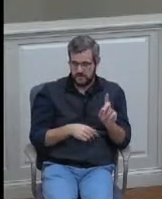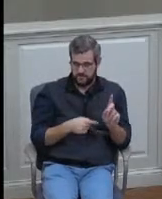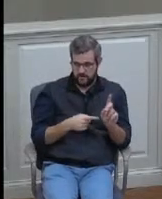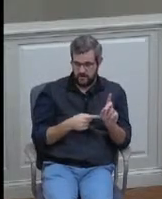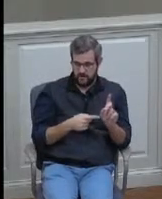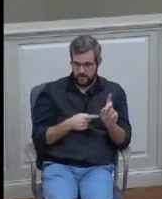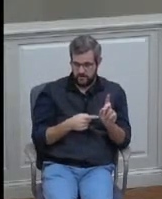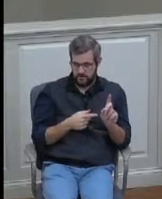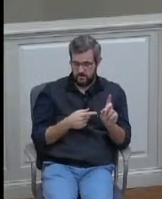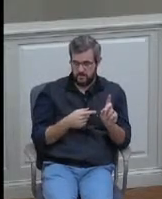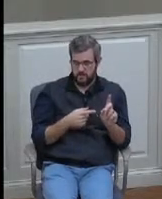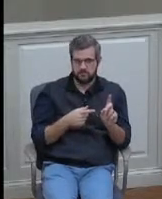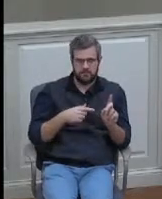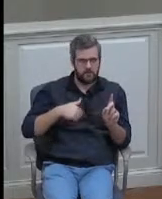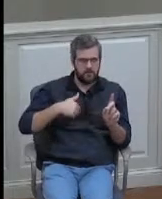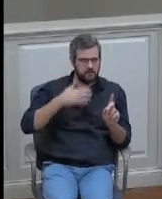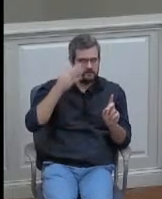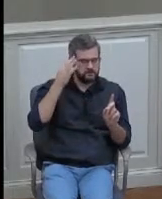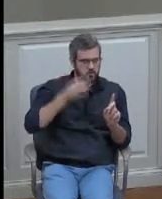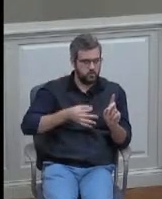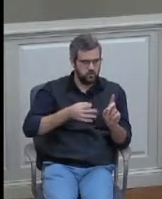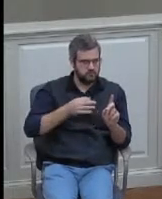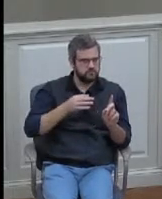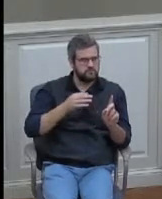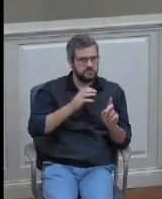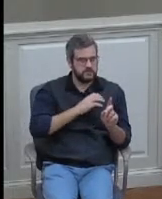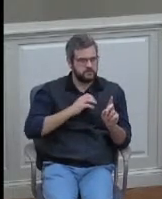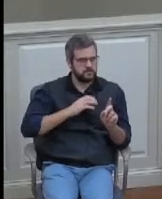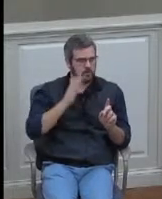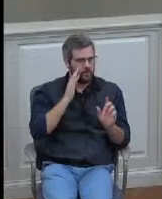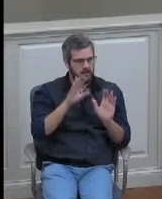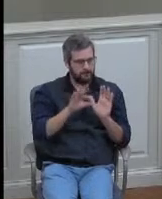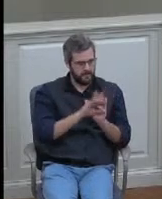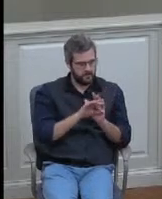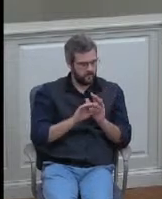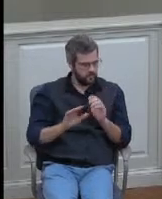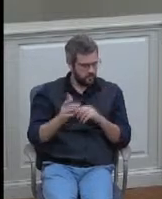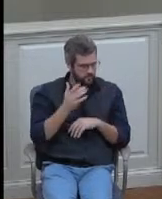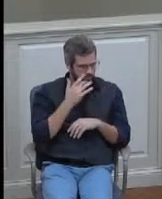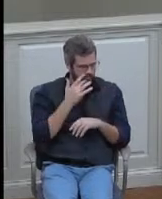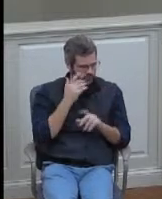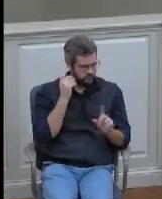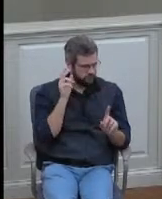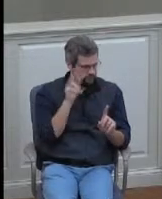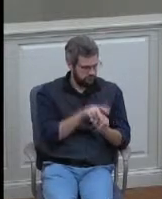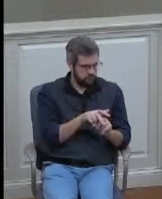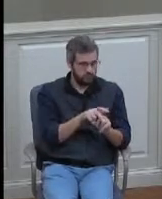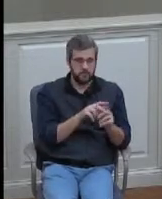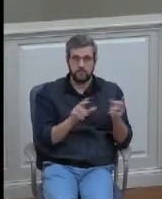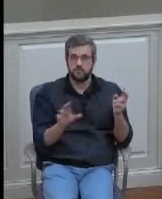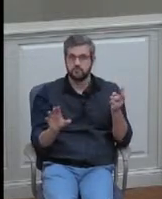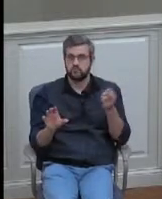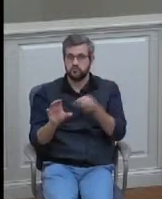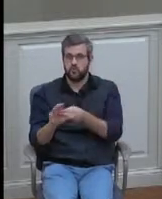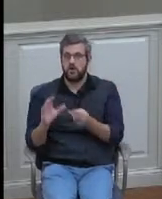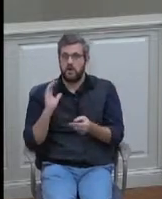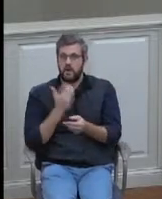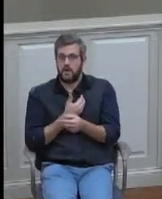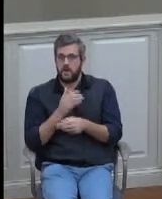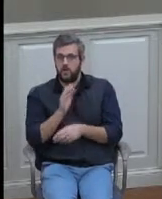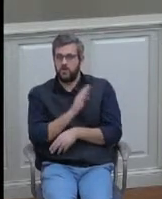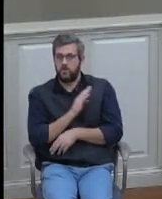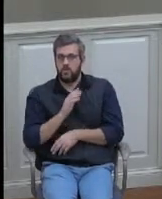be determined by the city commission on your preference, to join our board as